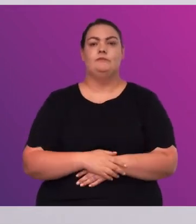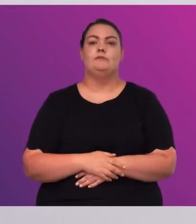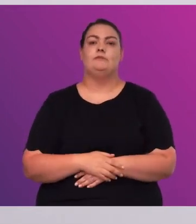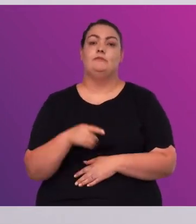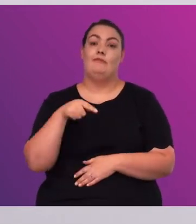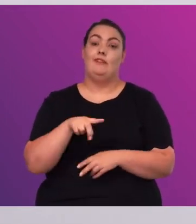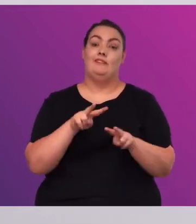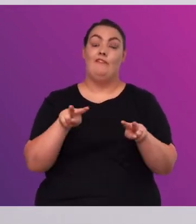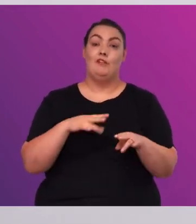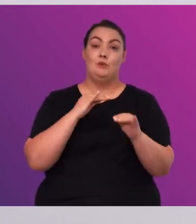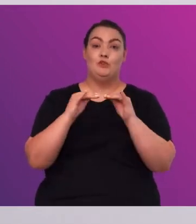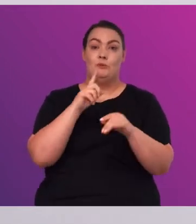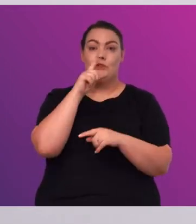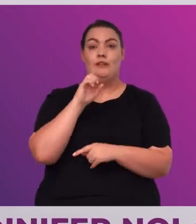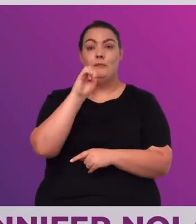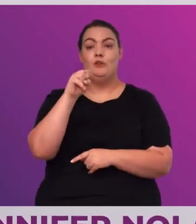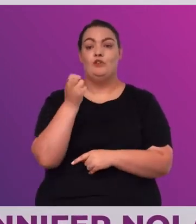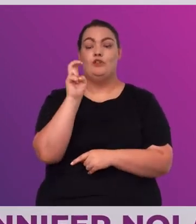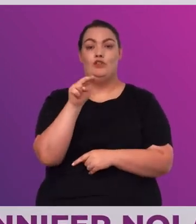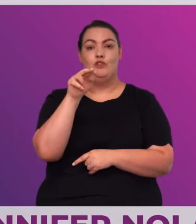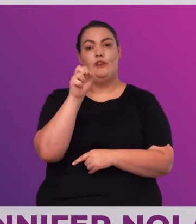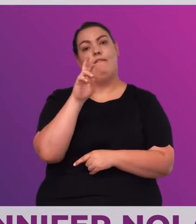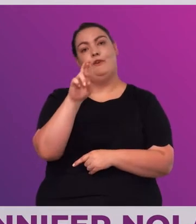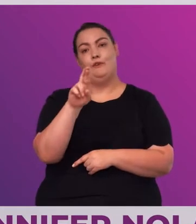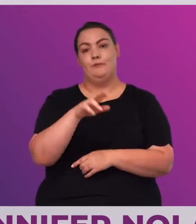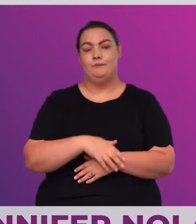video today is being interpreted by Jennifer.